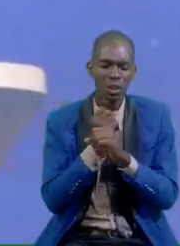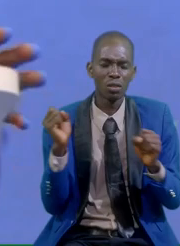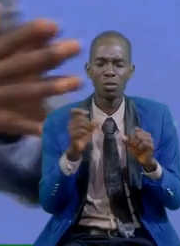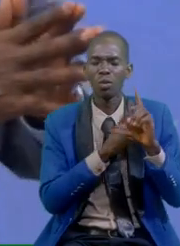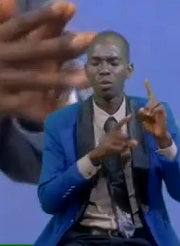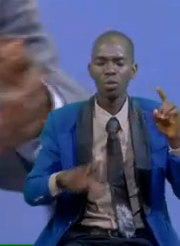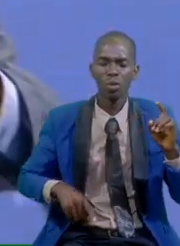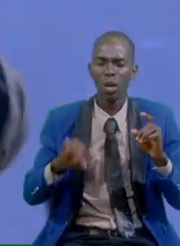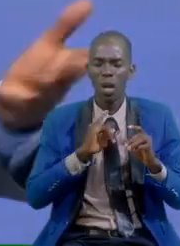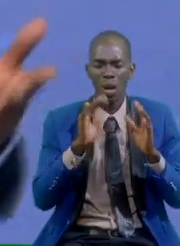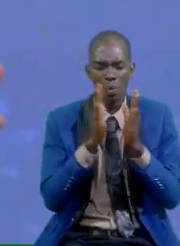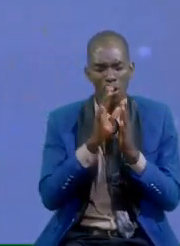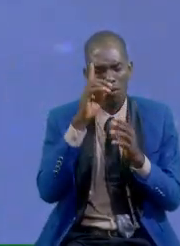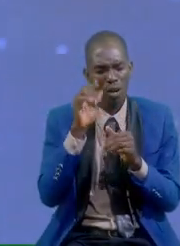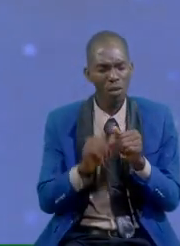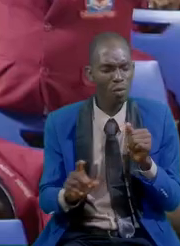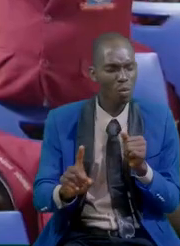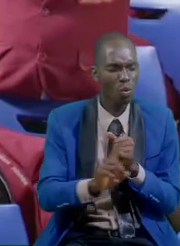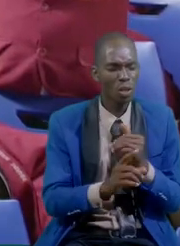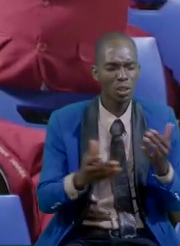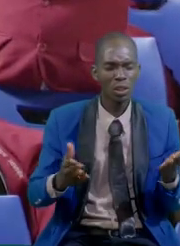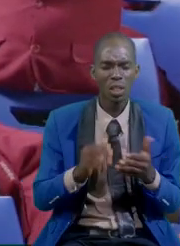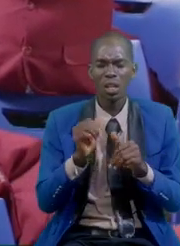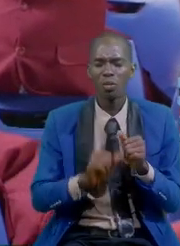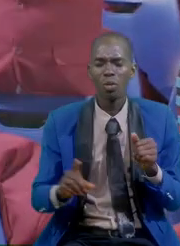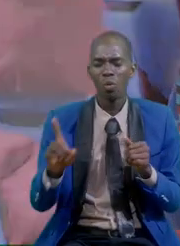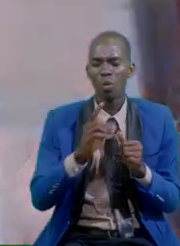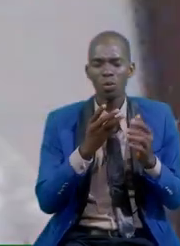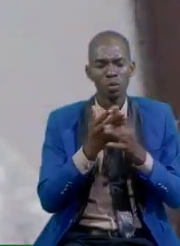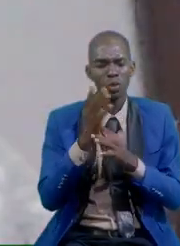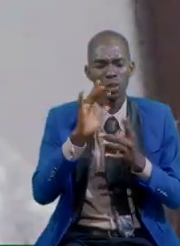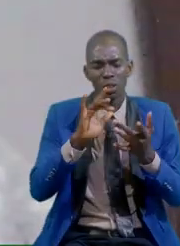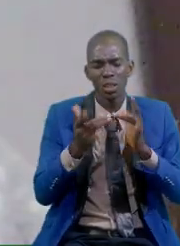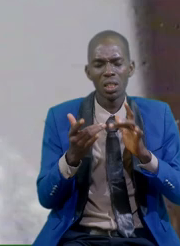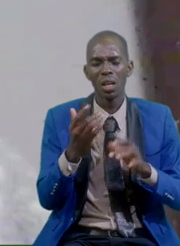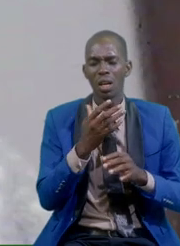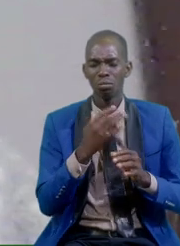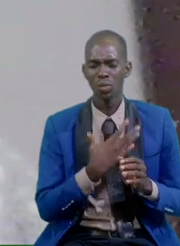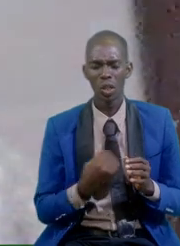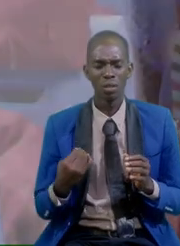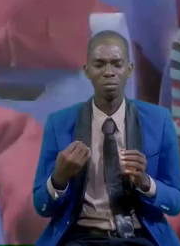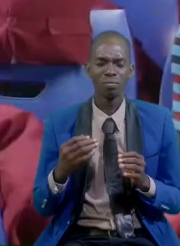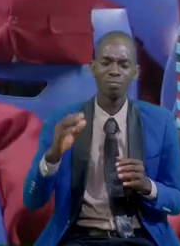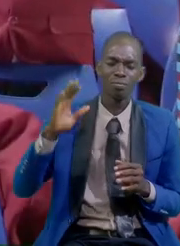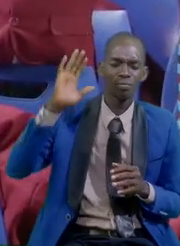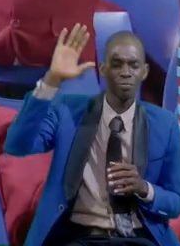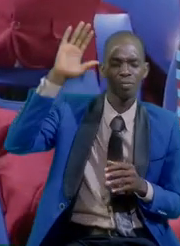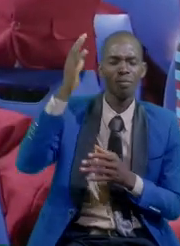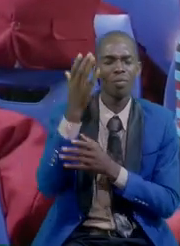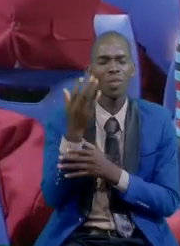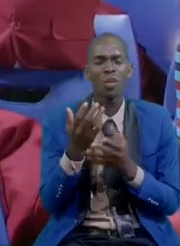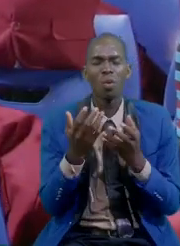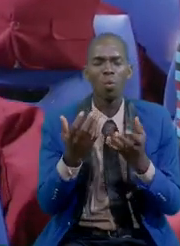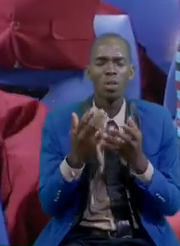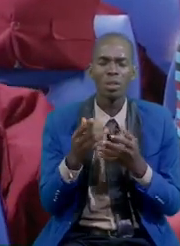everyone, everyone here, everyone online, raising up their hands now and wanting the salvation of the